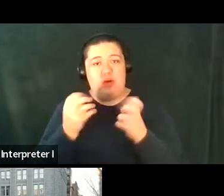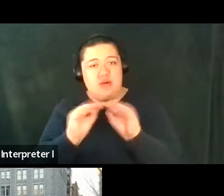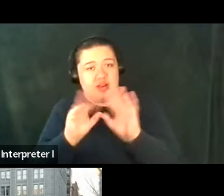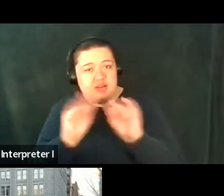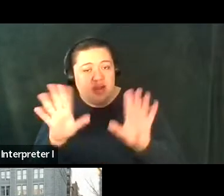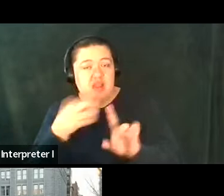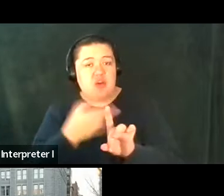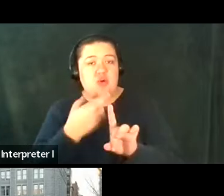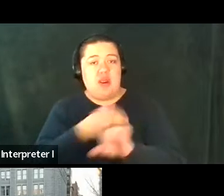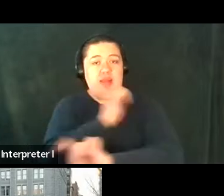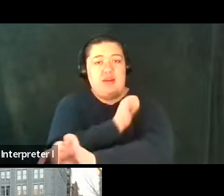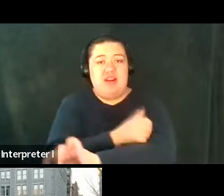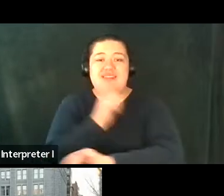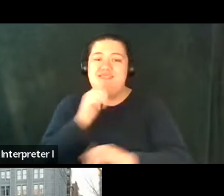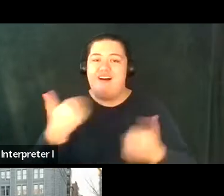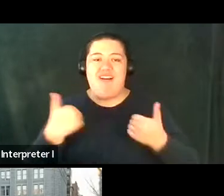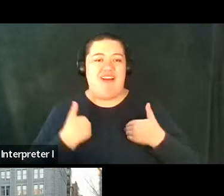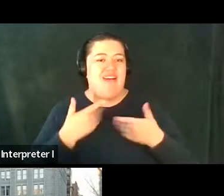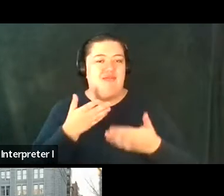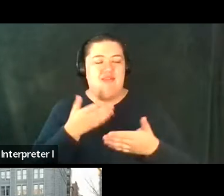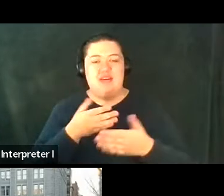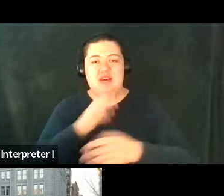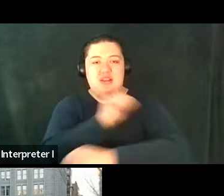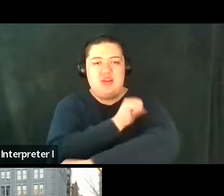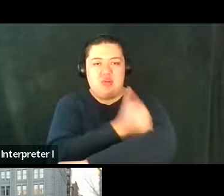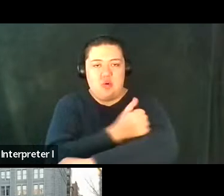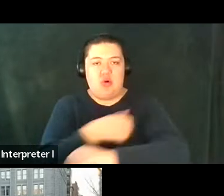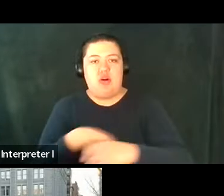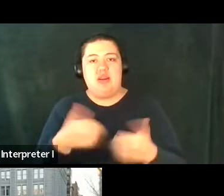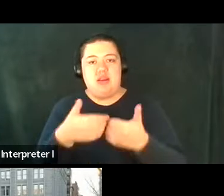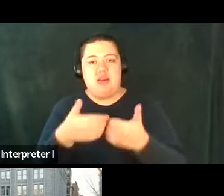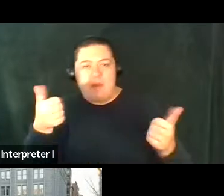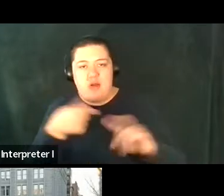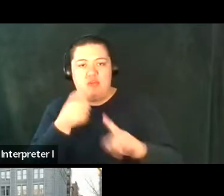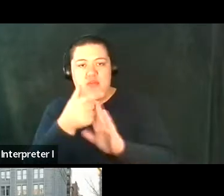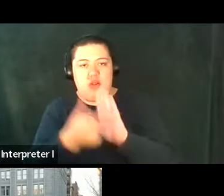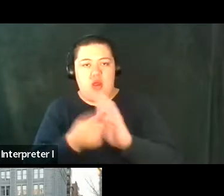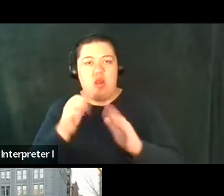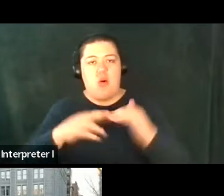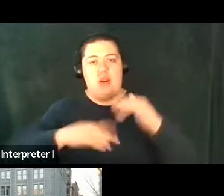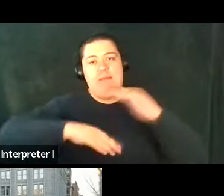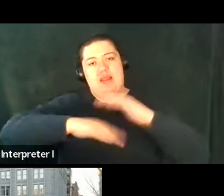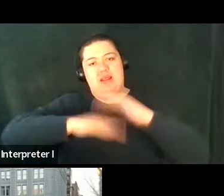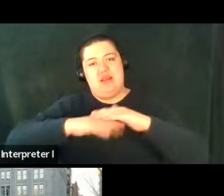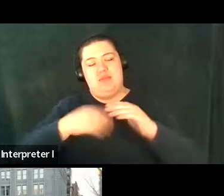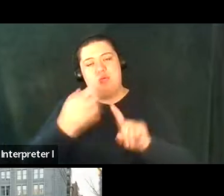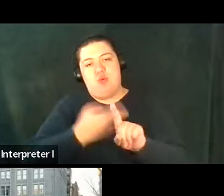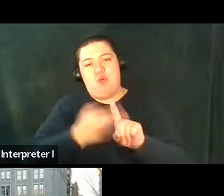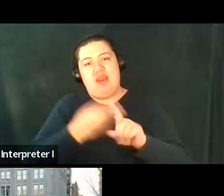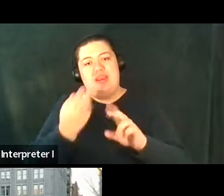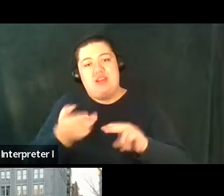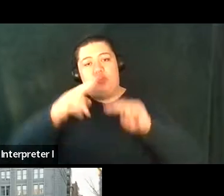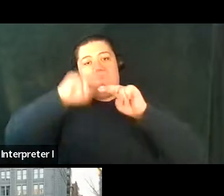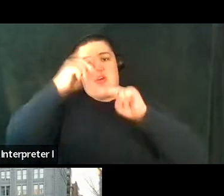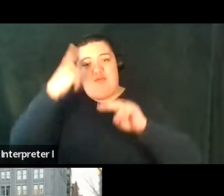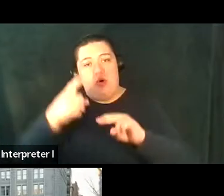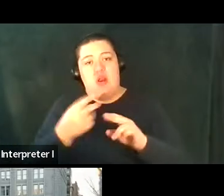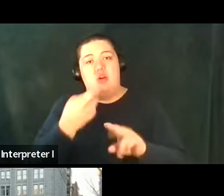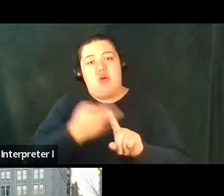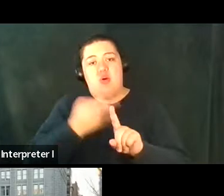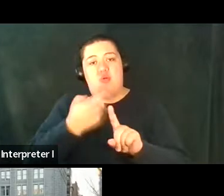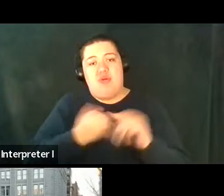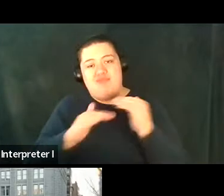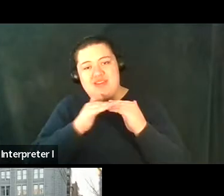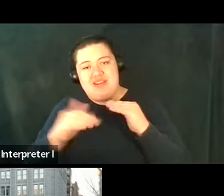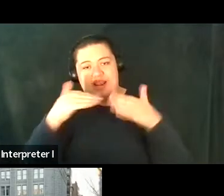administrator does not have the authority to depart from the law or maximum rent increases for rent stabilized housing. The mayor